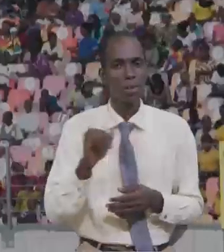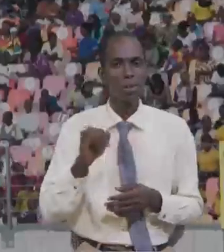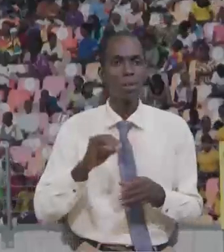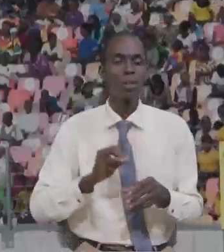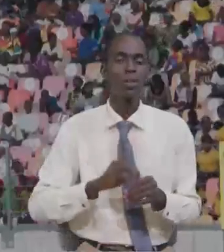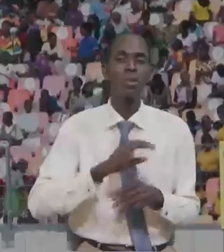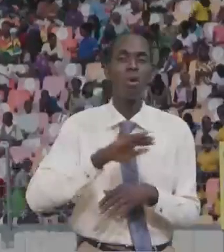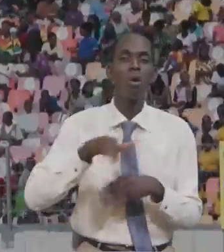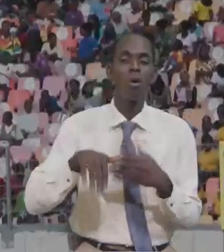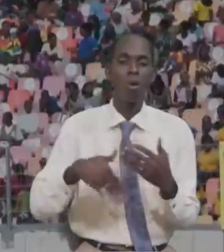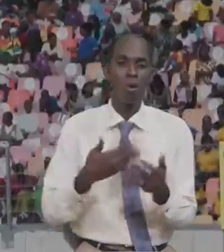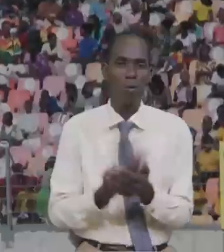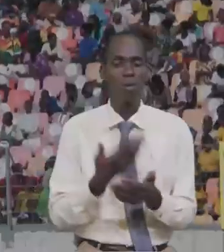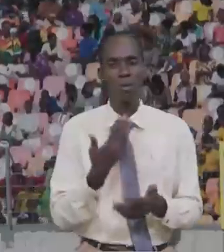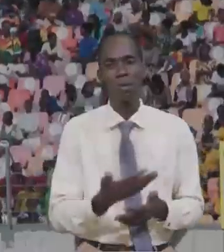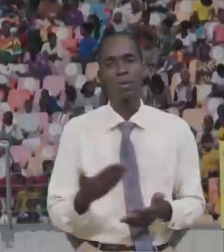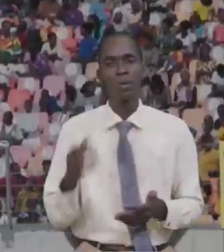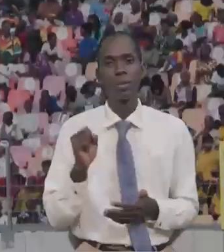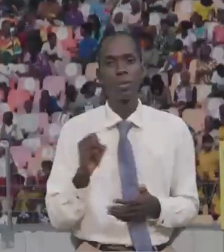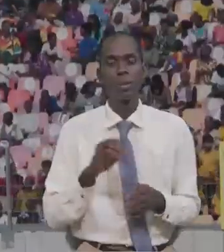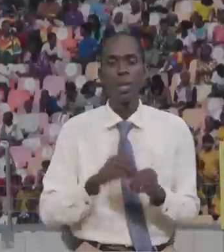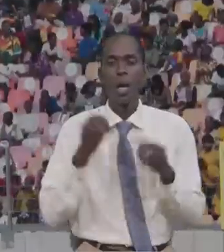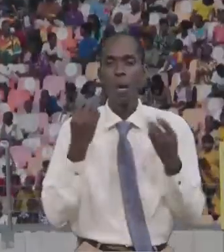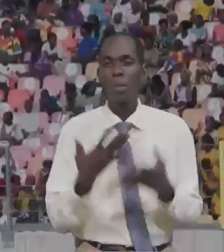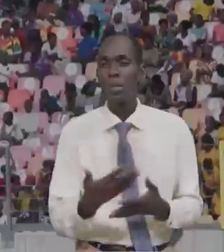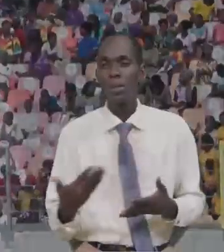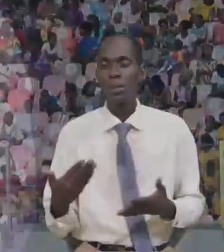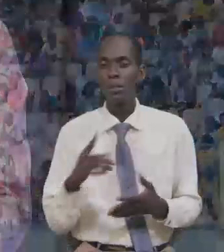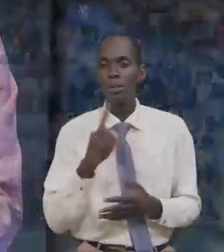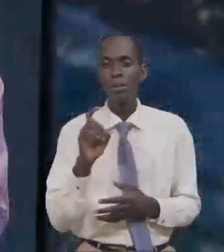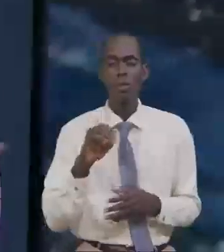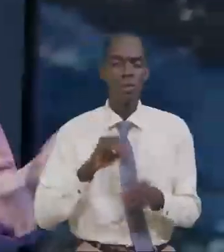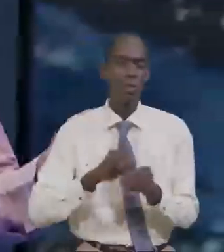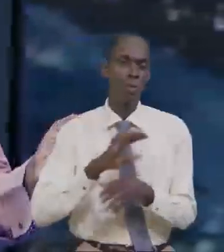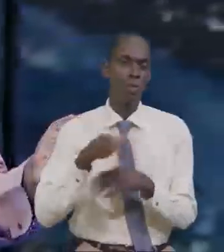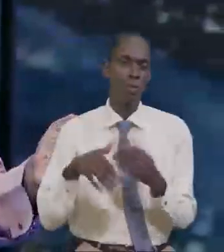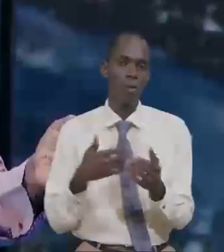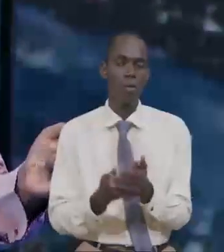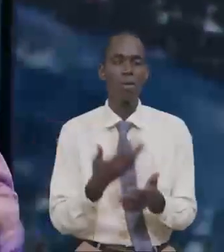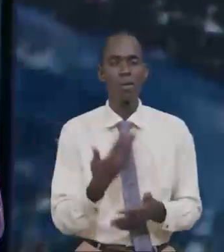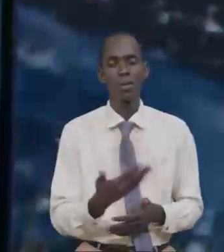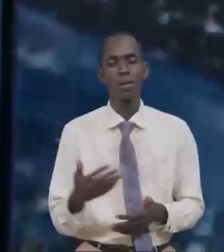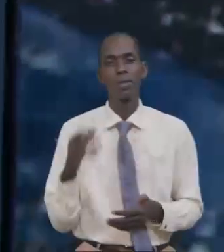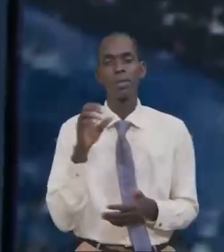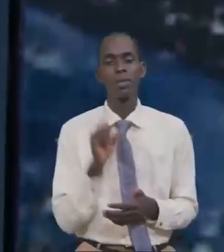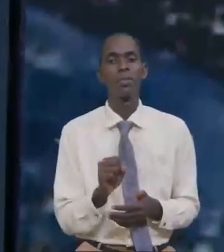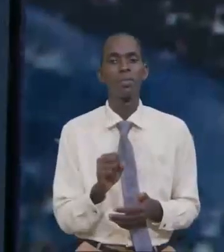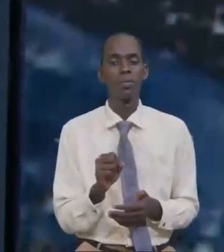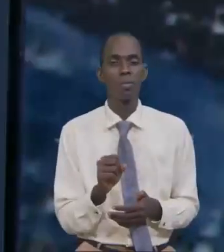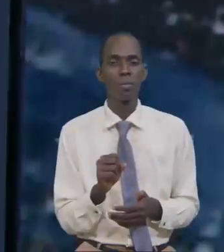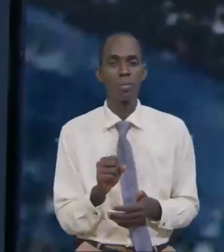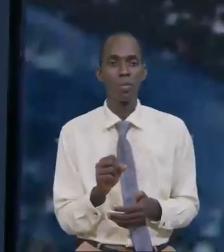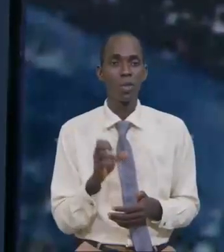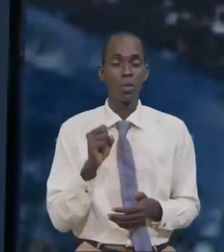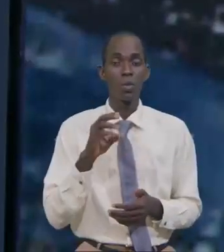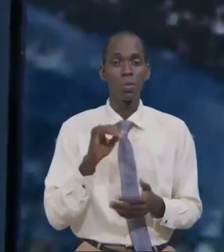The Lord do it so that it will move you up from mediocrity